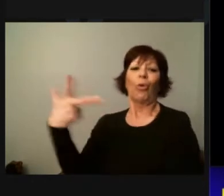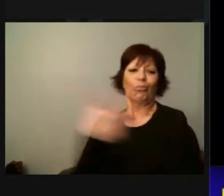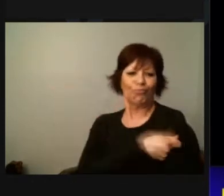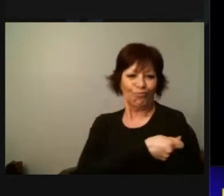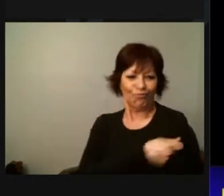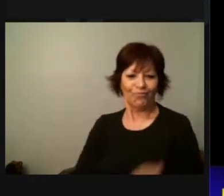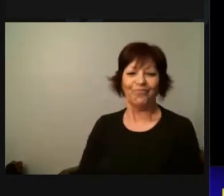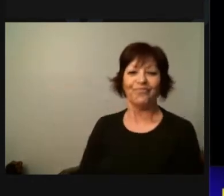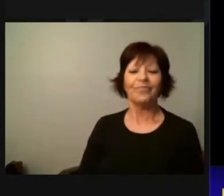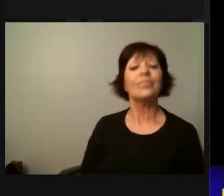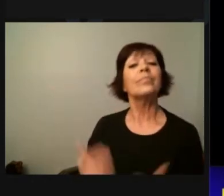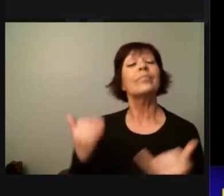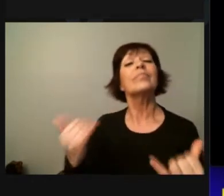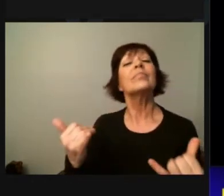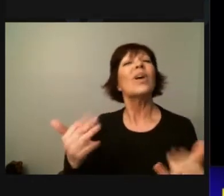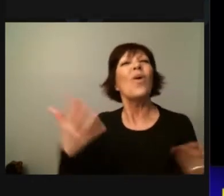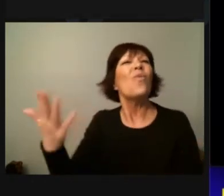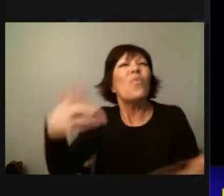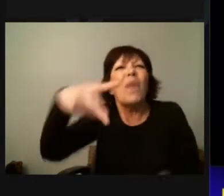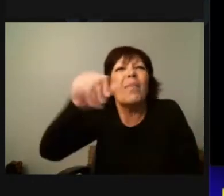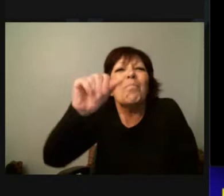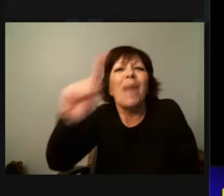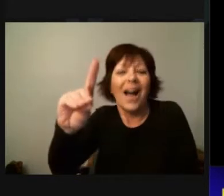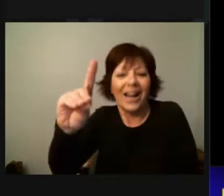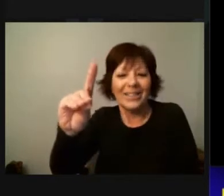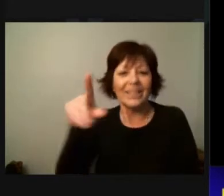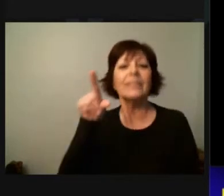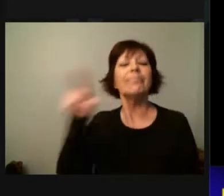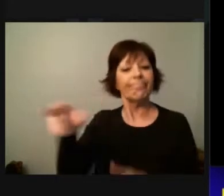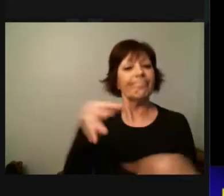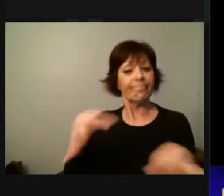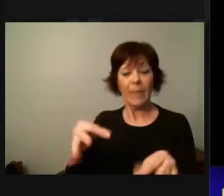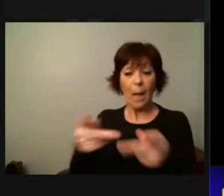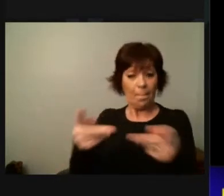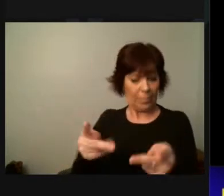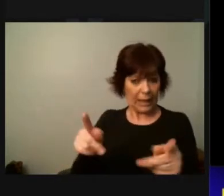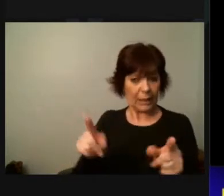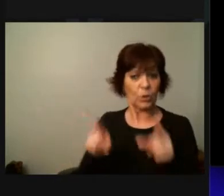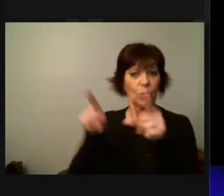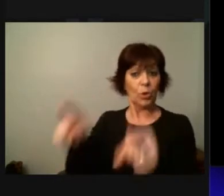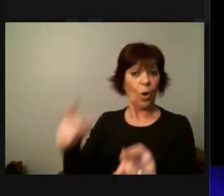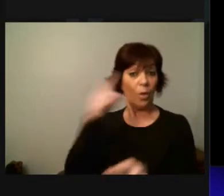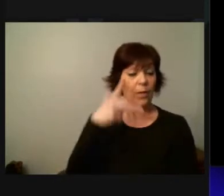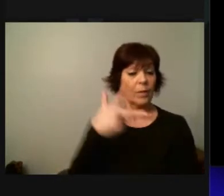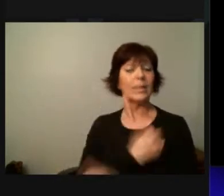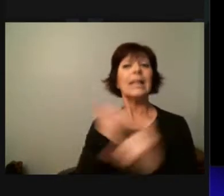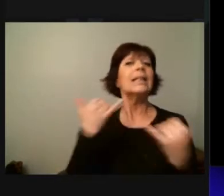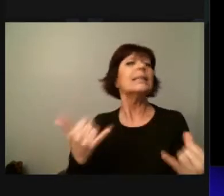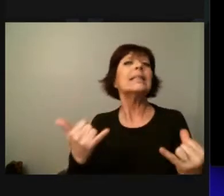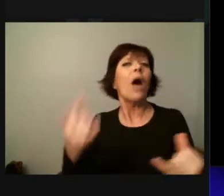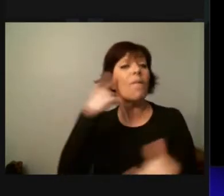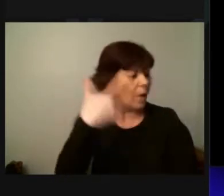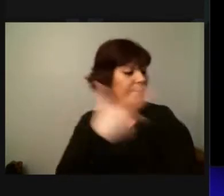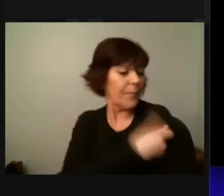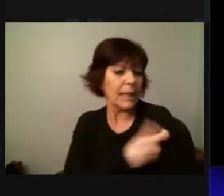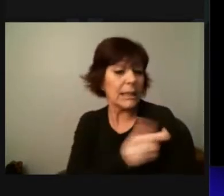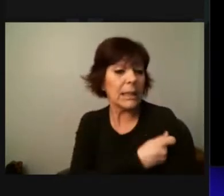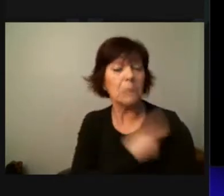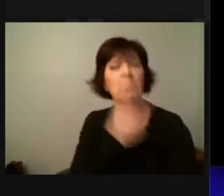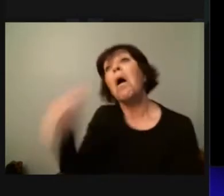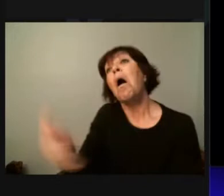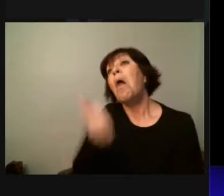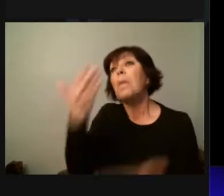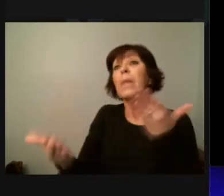So let's talk about what is a pod. As Frank said, it is a point of dispensing, this time for vaccine. Other times it's